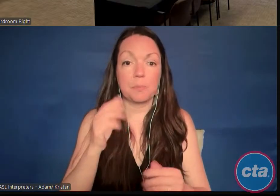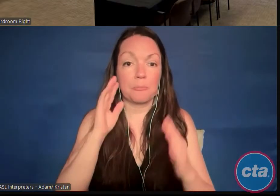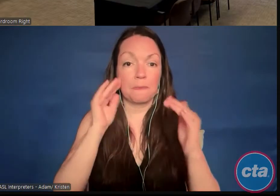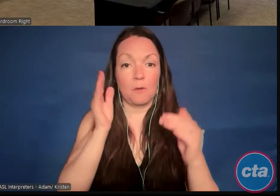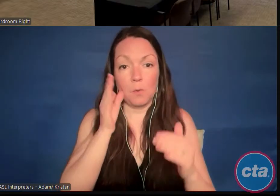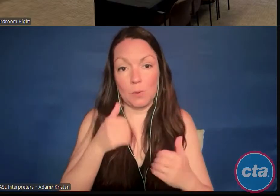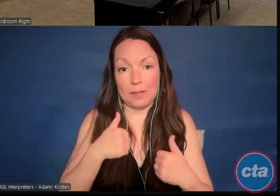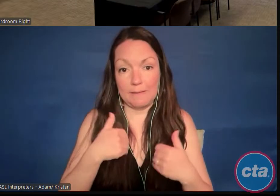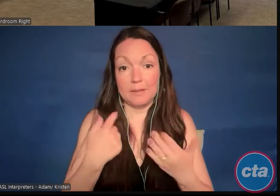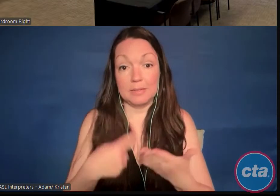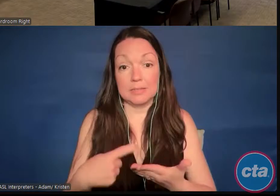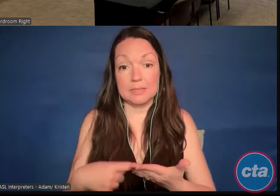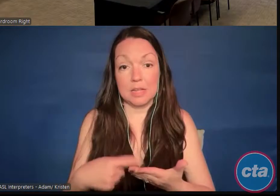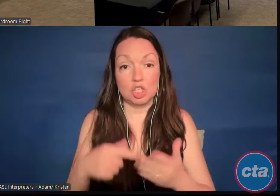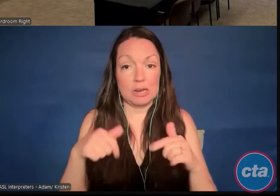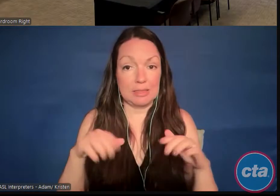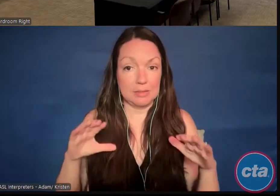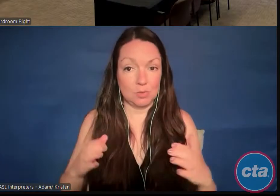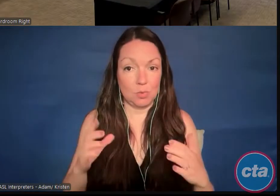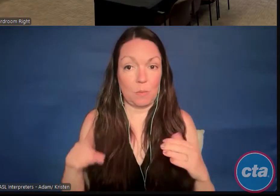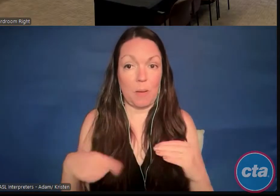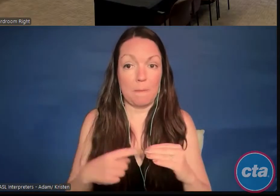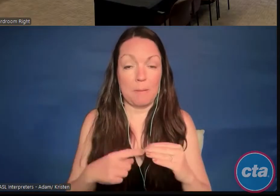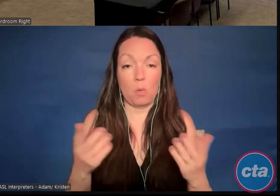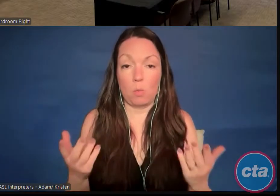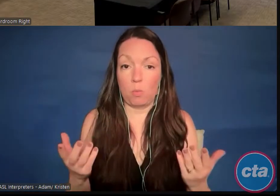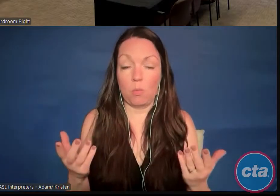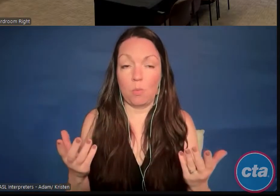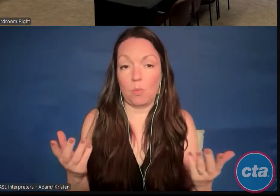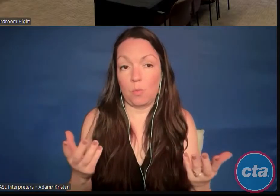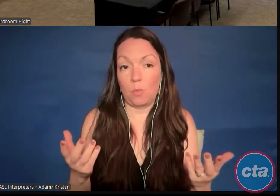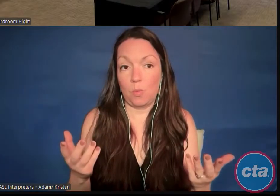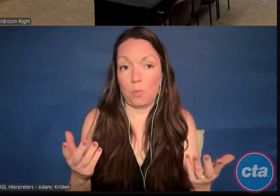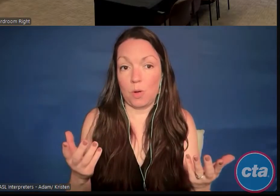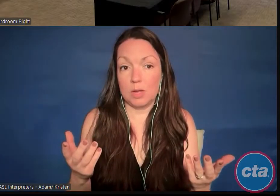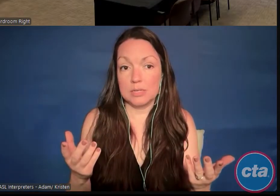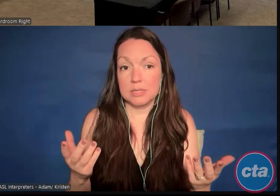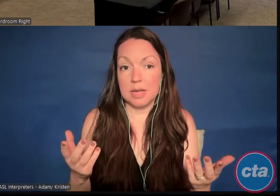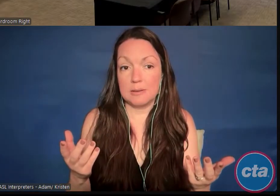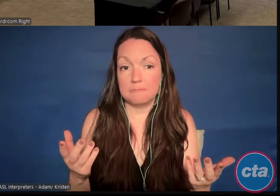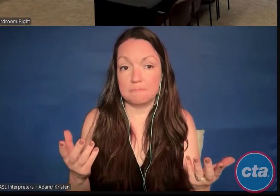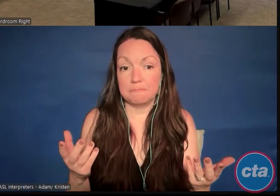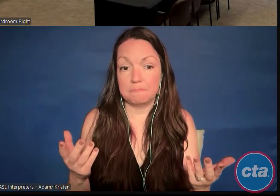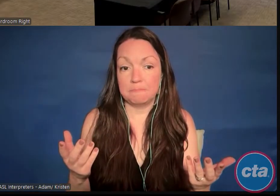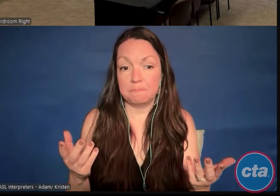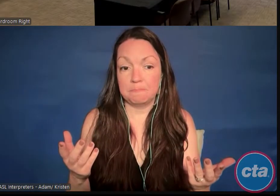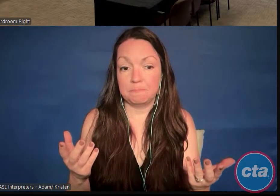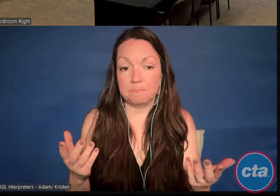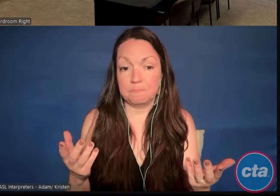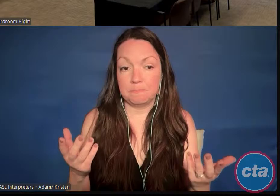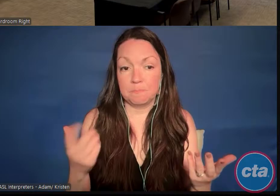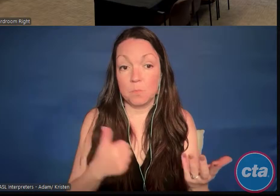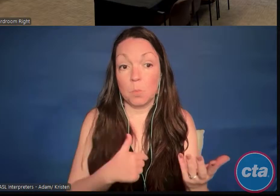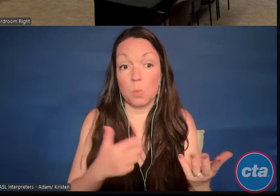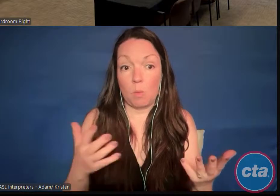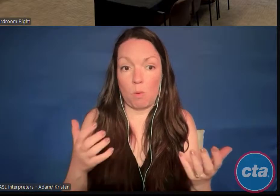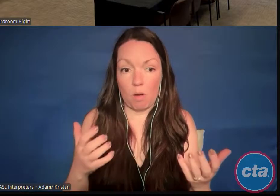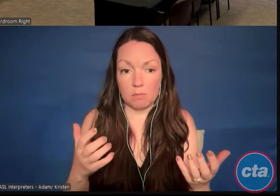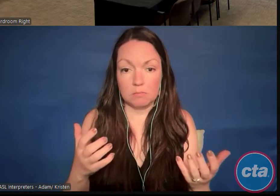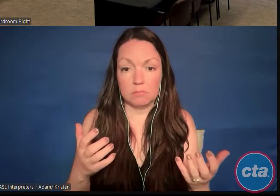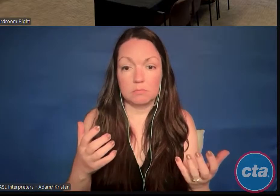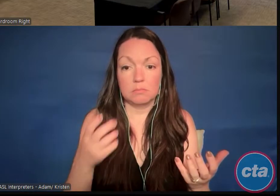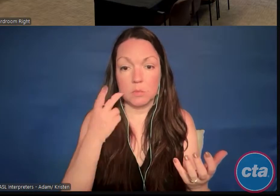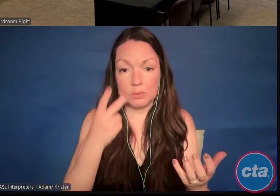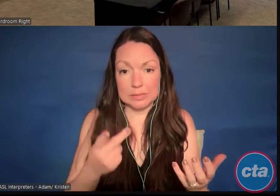a discussion in this body about what is, what we want to see, and